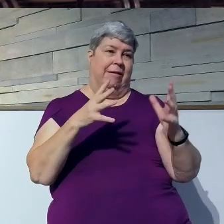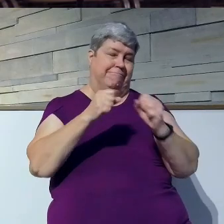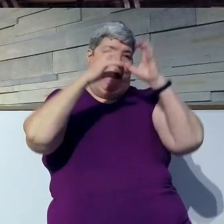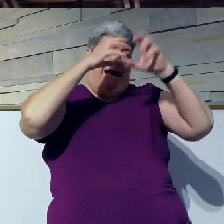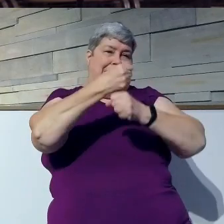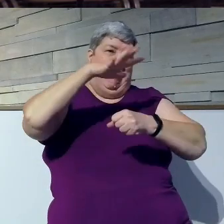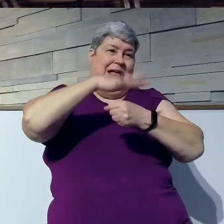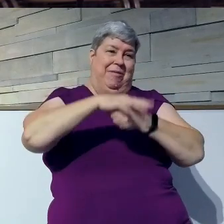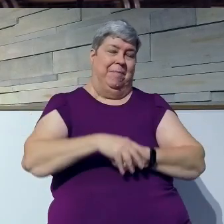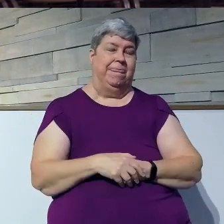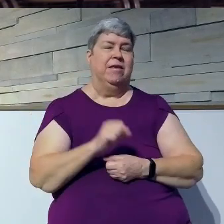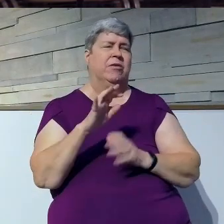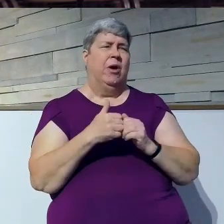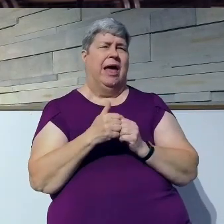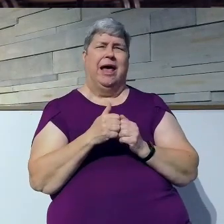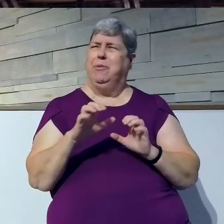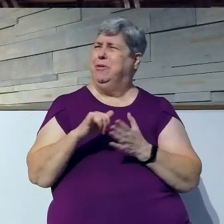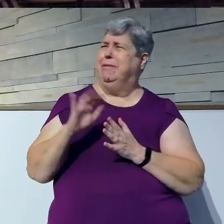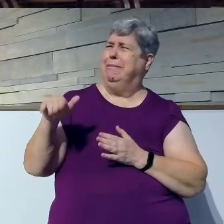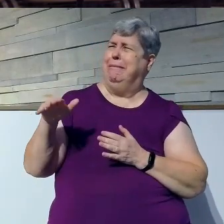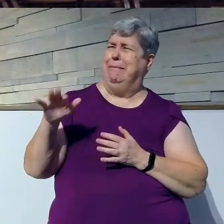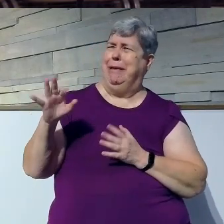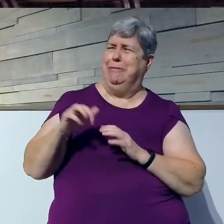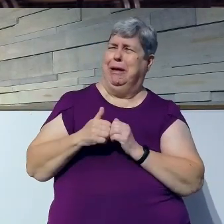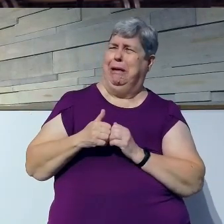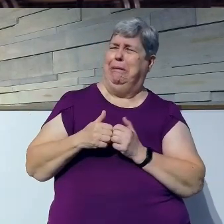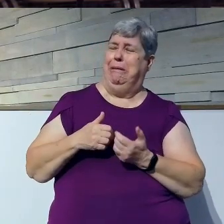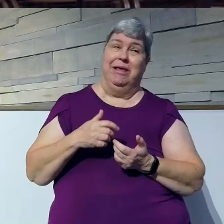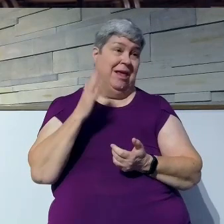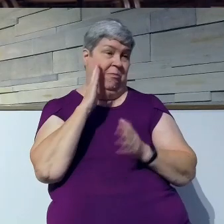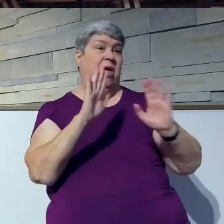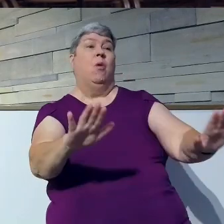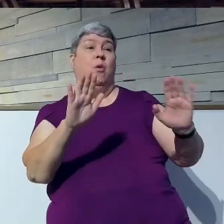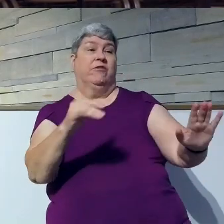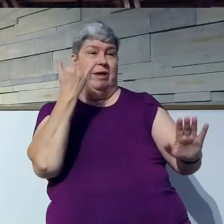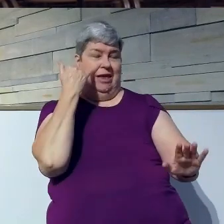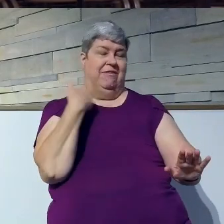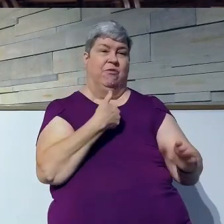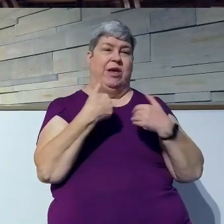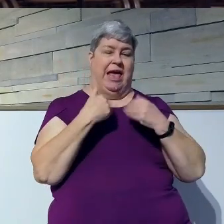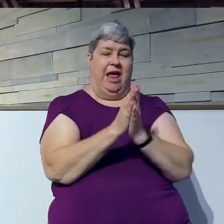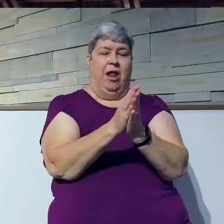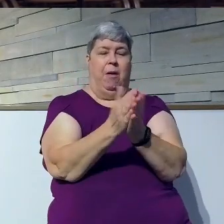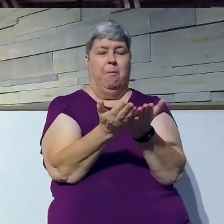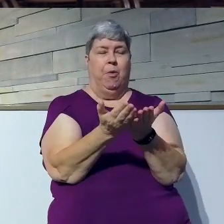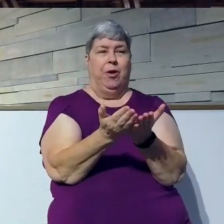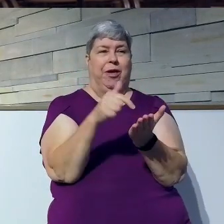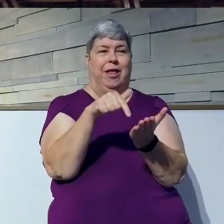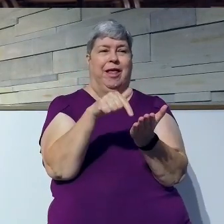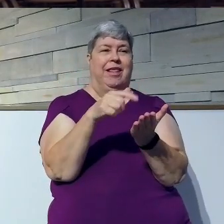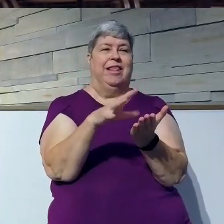what we're to do. So, all right, so how do we get there, Pastor? You know, it would be great if we had had a book